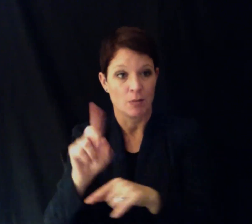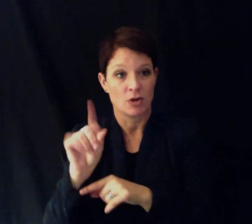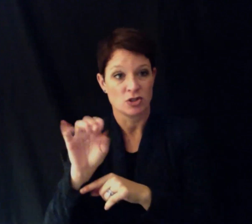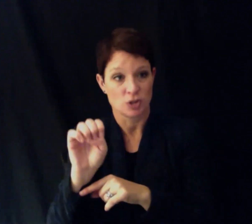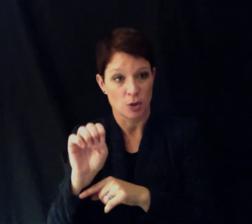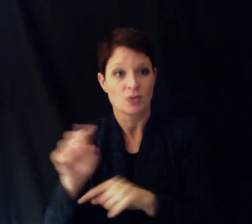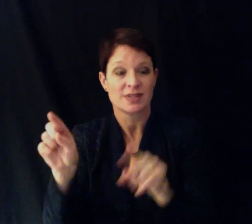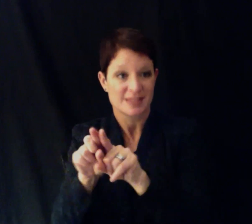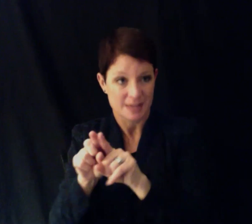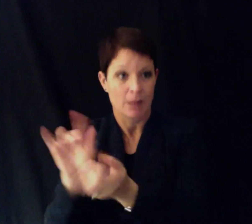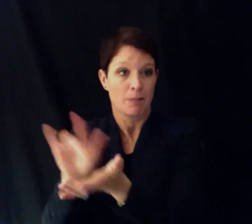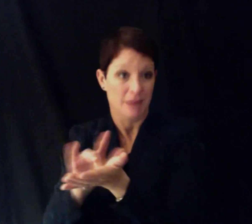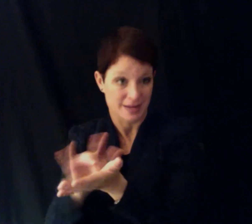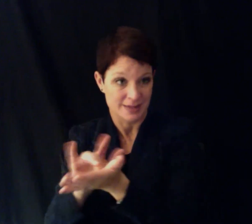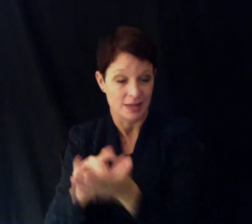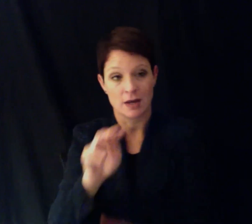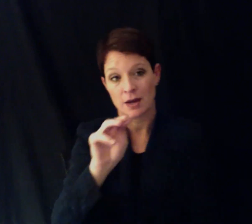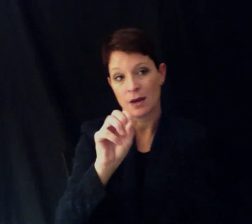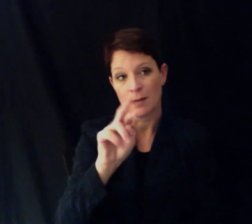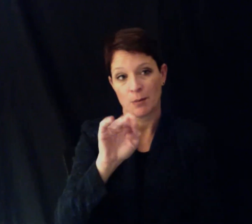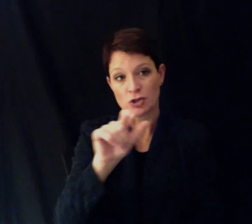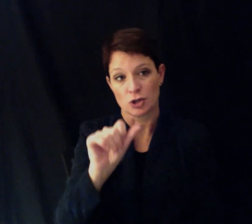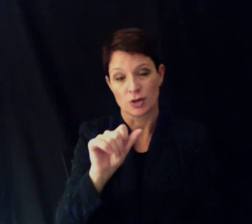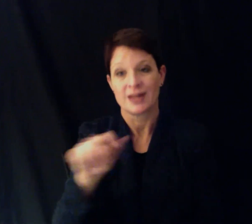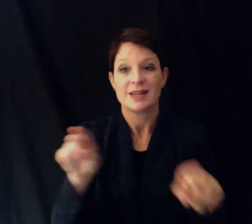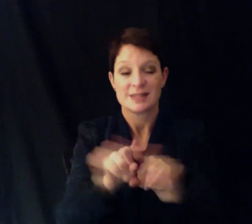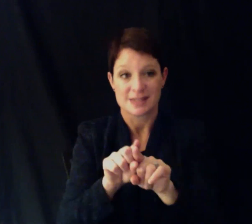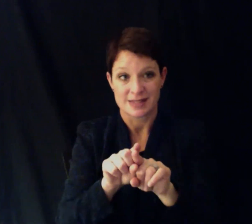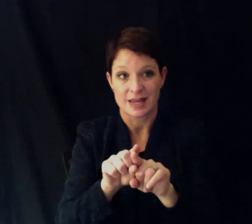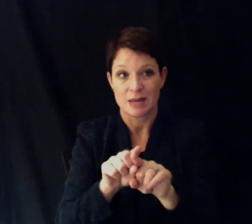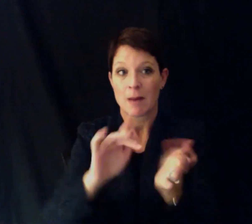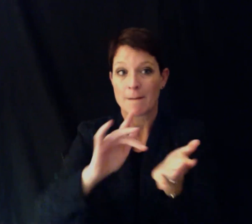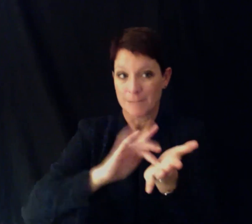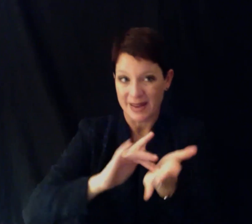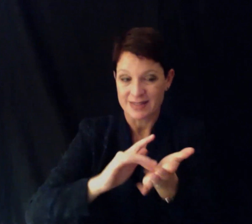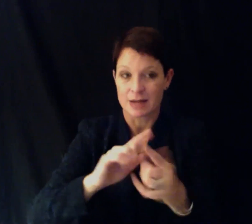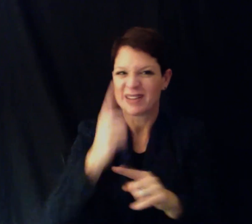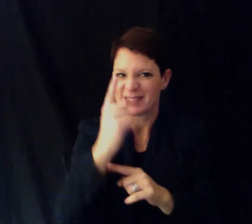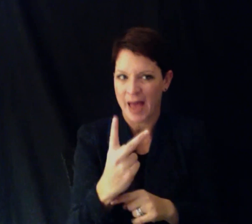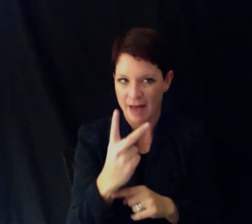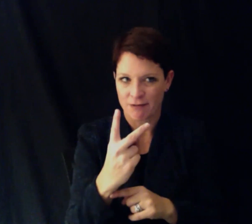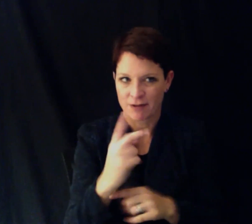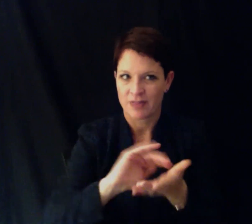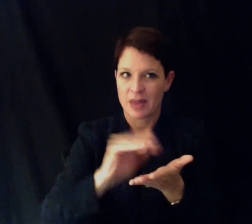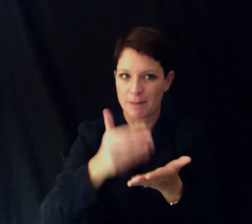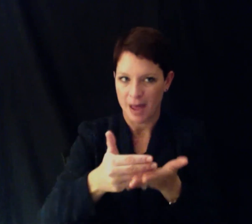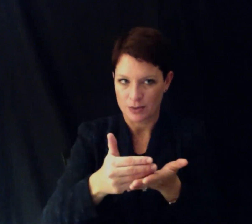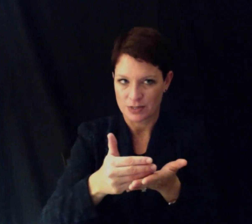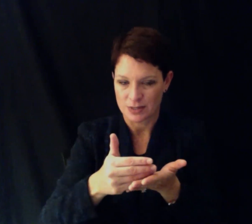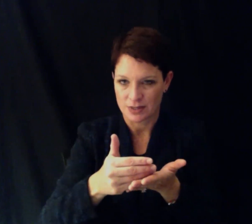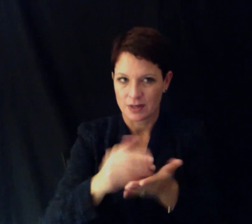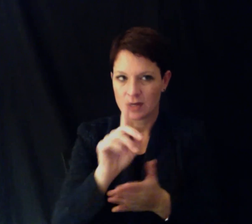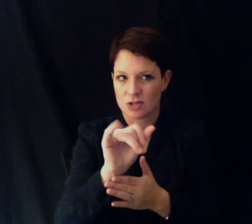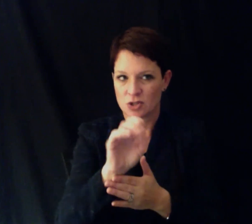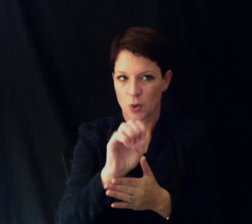same vaccine. For Moderna, it's the same vaccine, but it's half the dose. And that's really